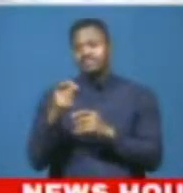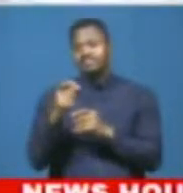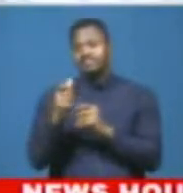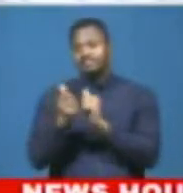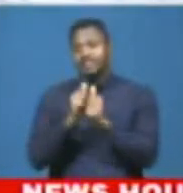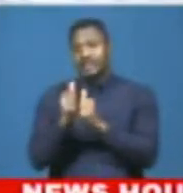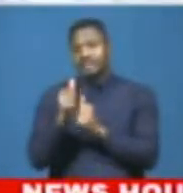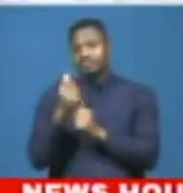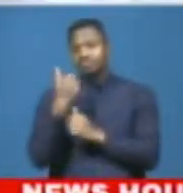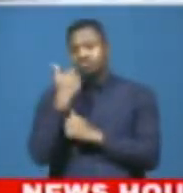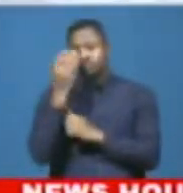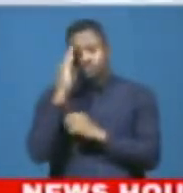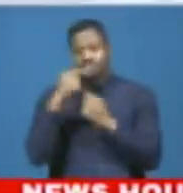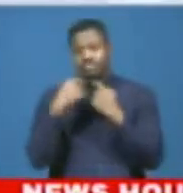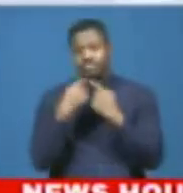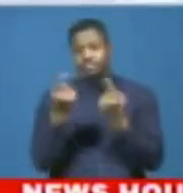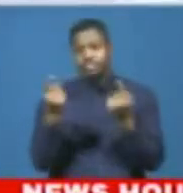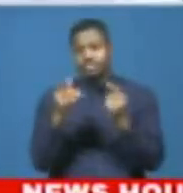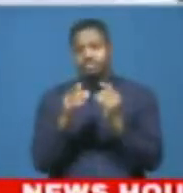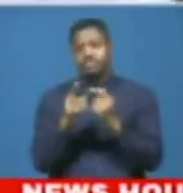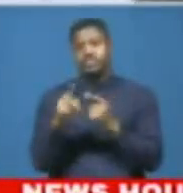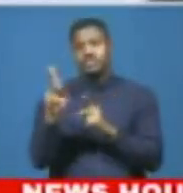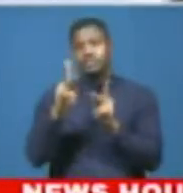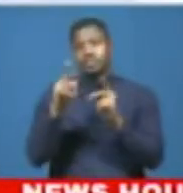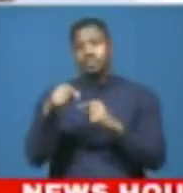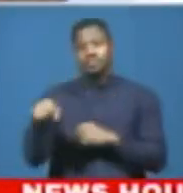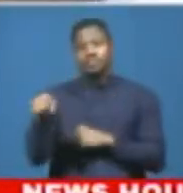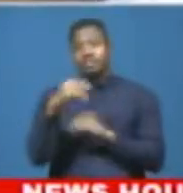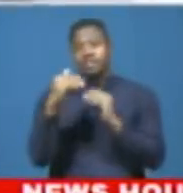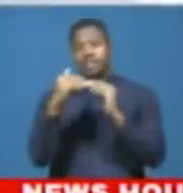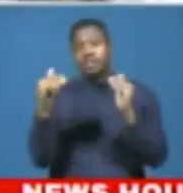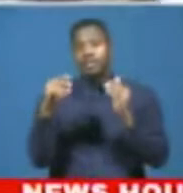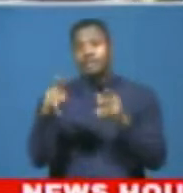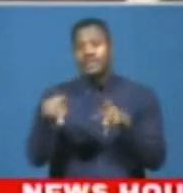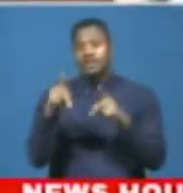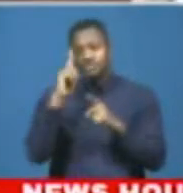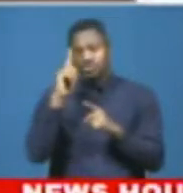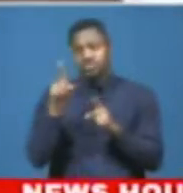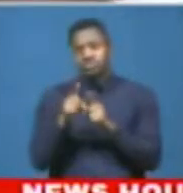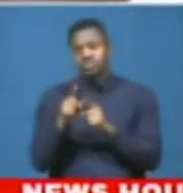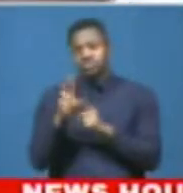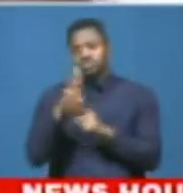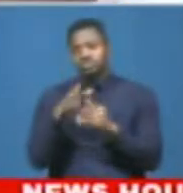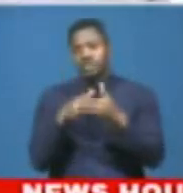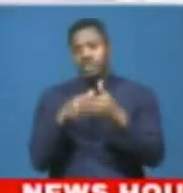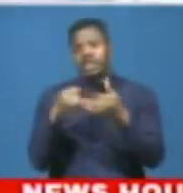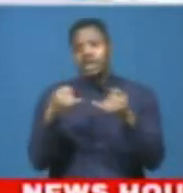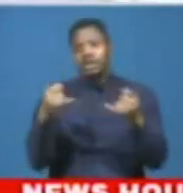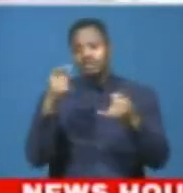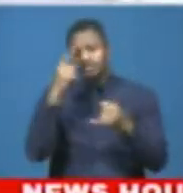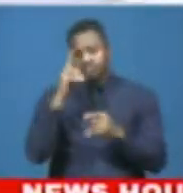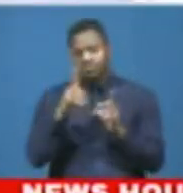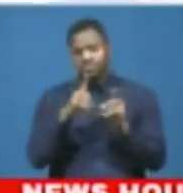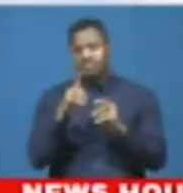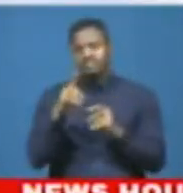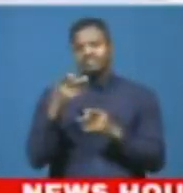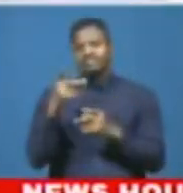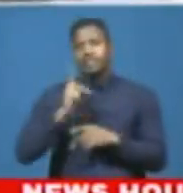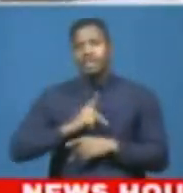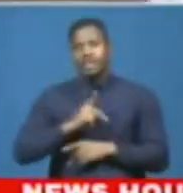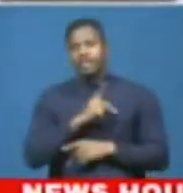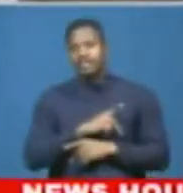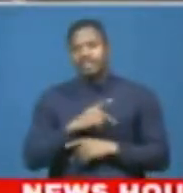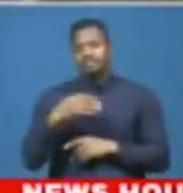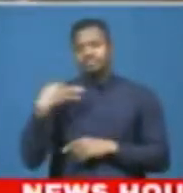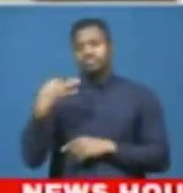soon be communicated to the public. Equally, the party will soon issue guidelines for the conduct of the parliamentary primaries. Meanwhile,